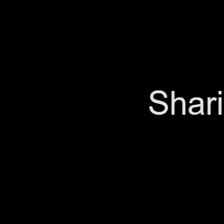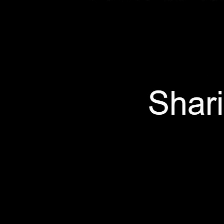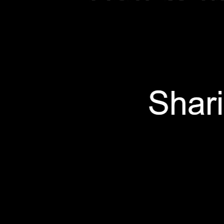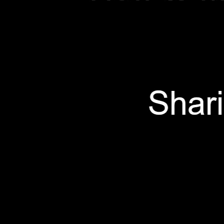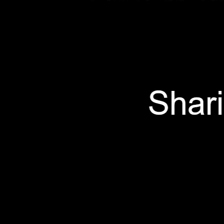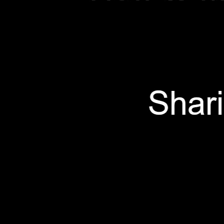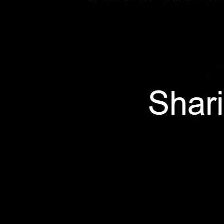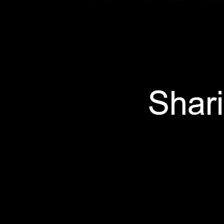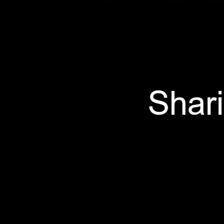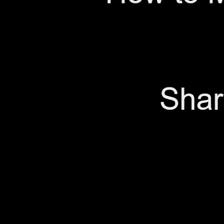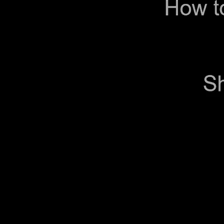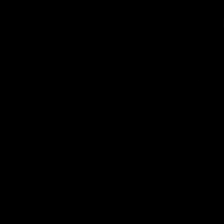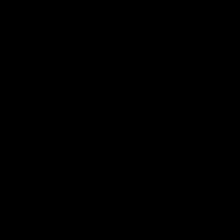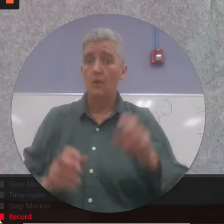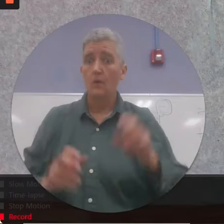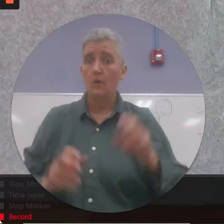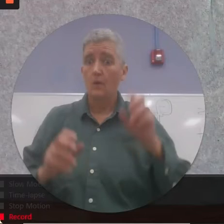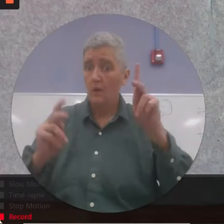Okay,